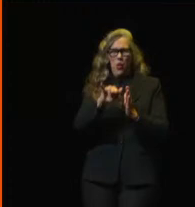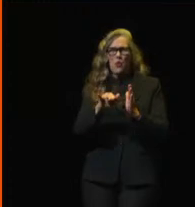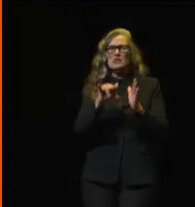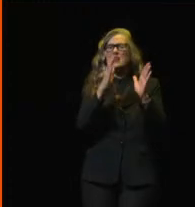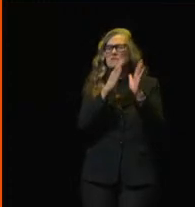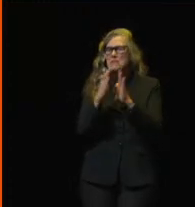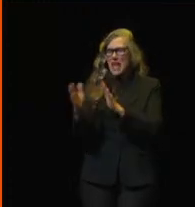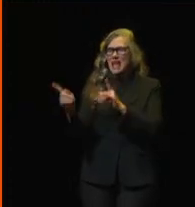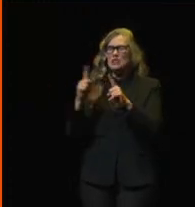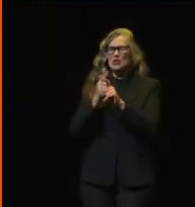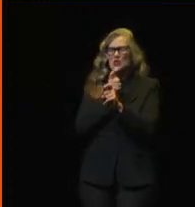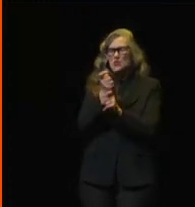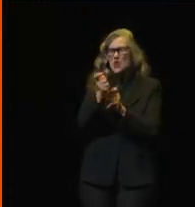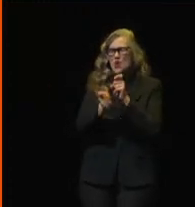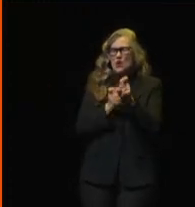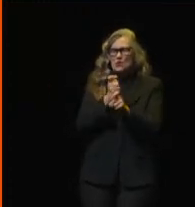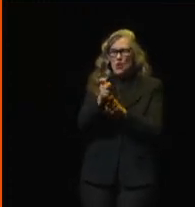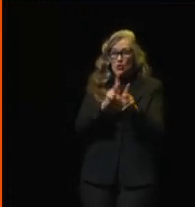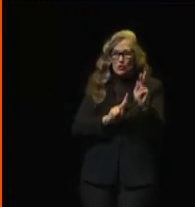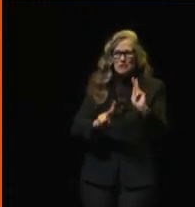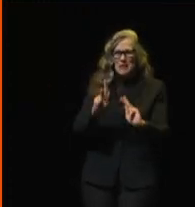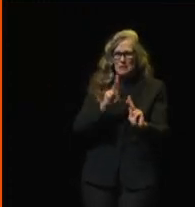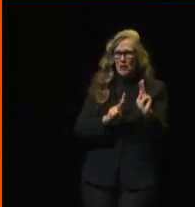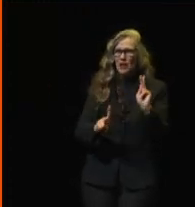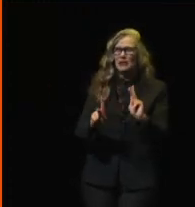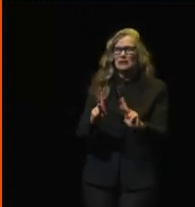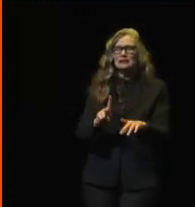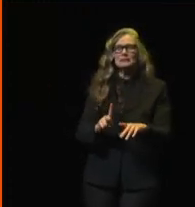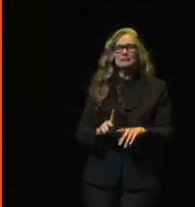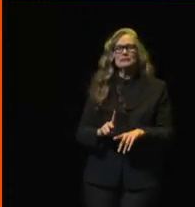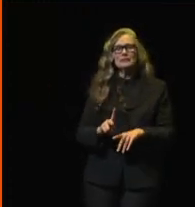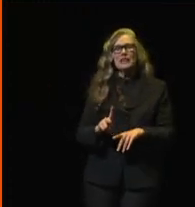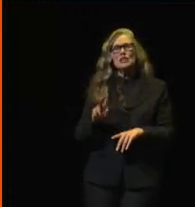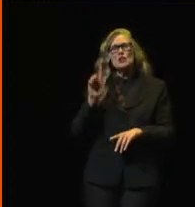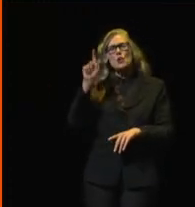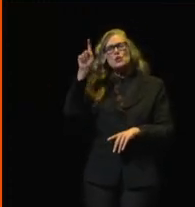But empathy requires opening up with your own pain, not keeping it bottled up.